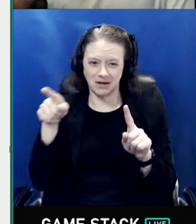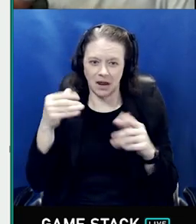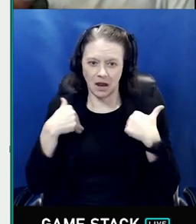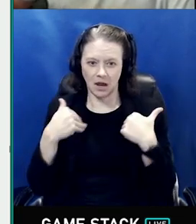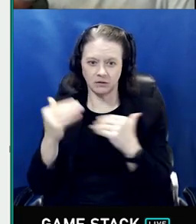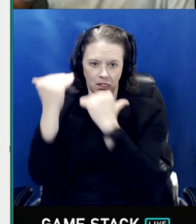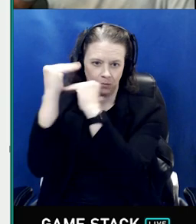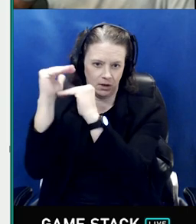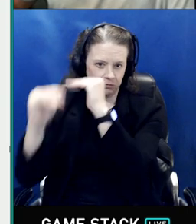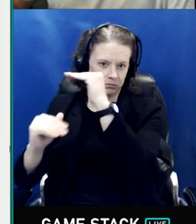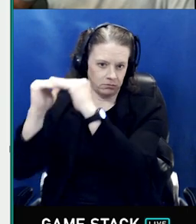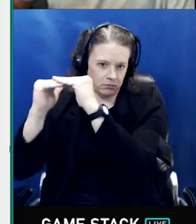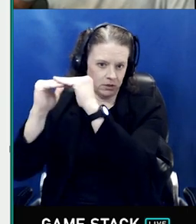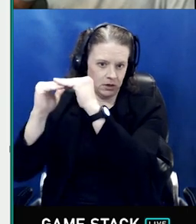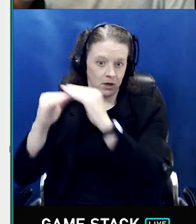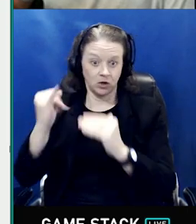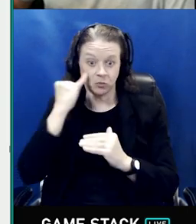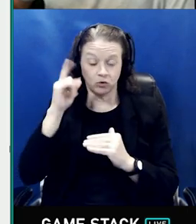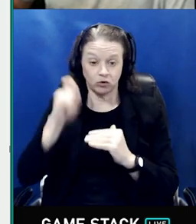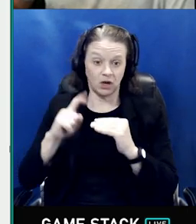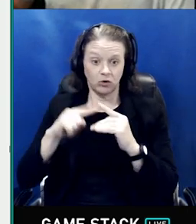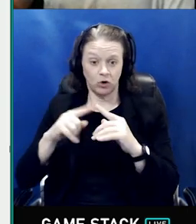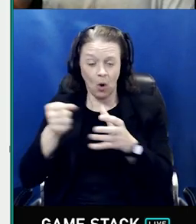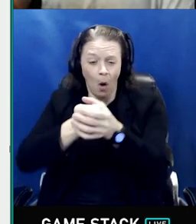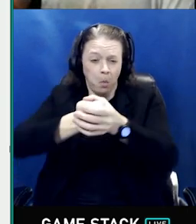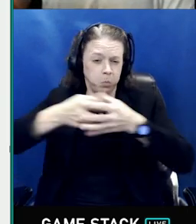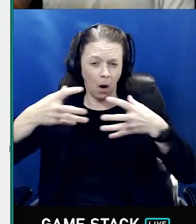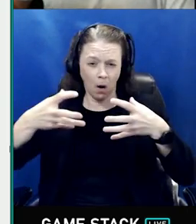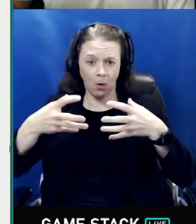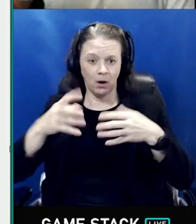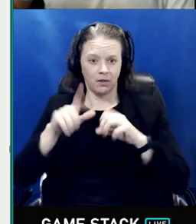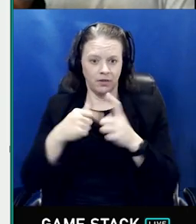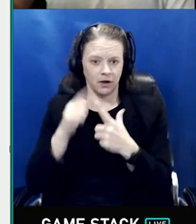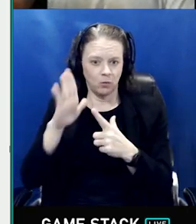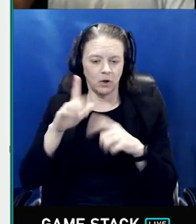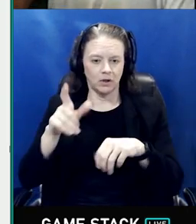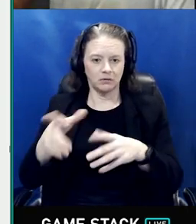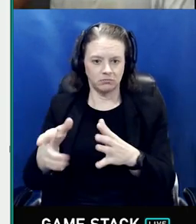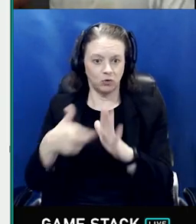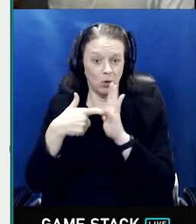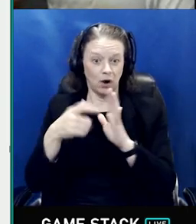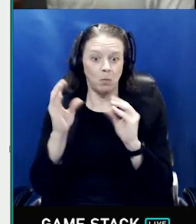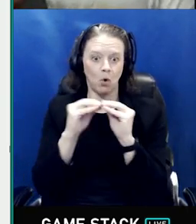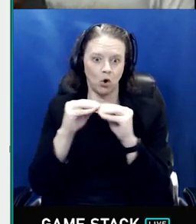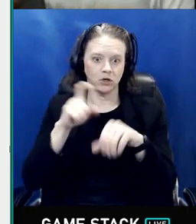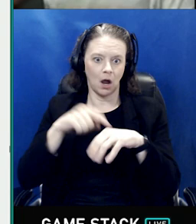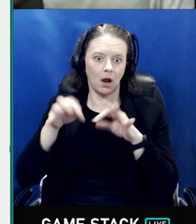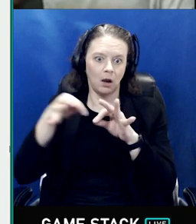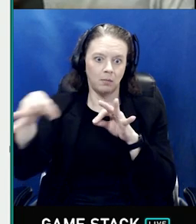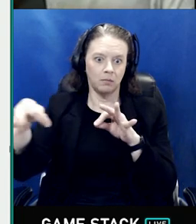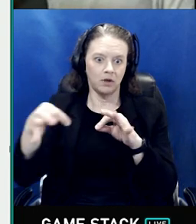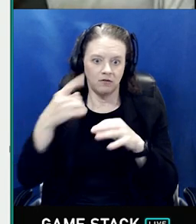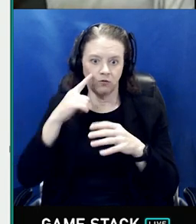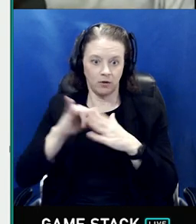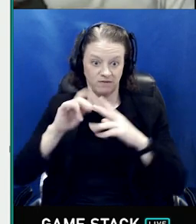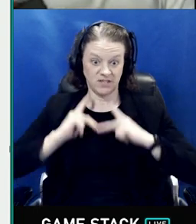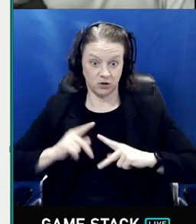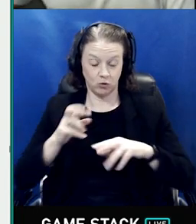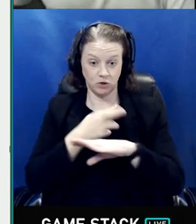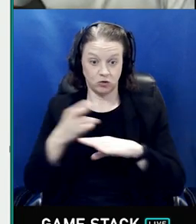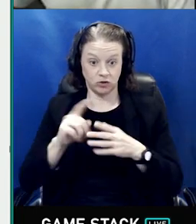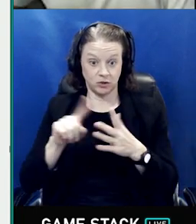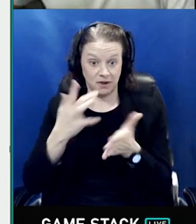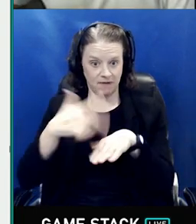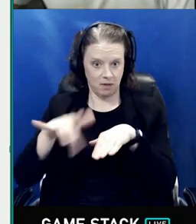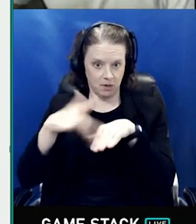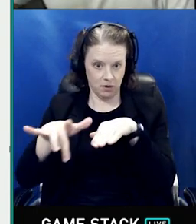need to drastically increase your throughput, it will take time for the physical resources to be provisioned behind it. Autoscale, on